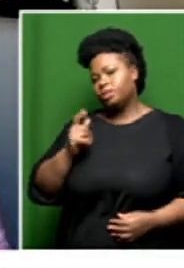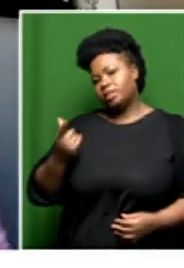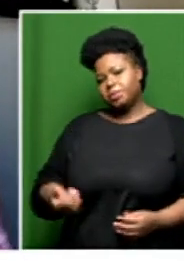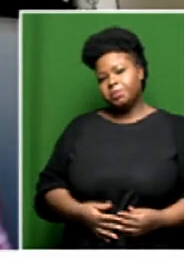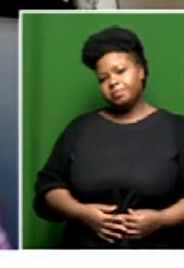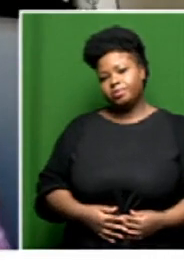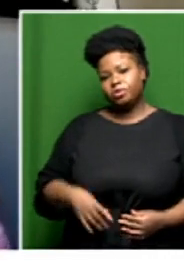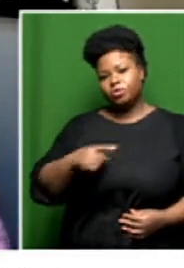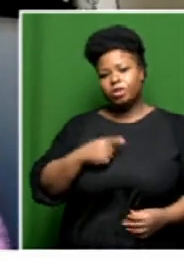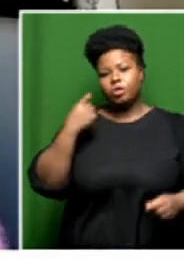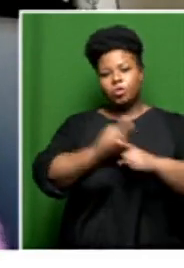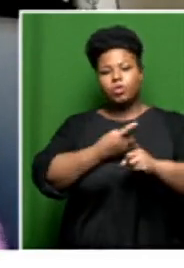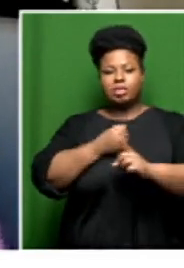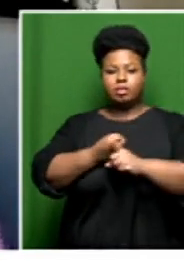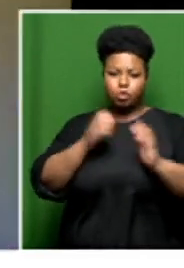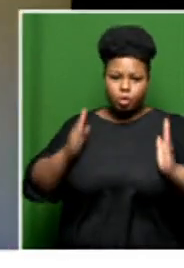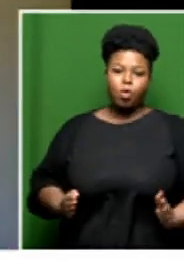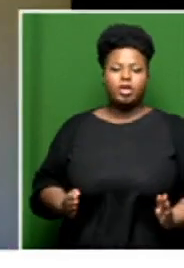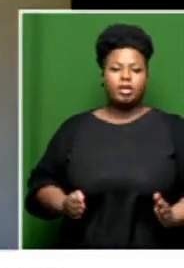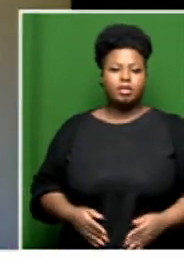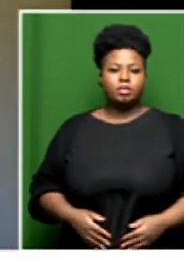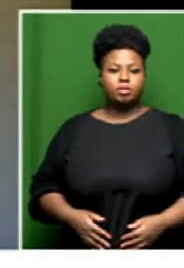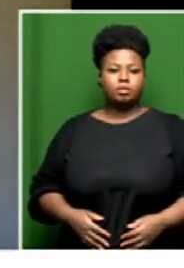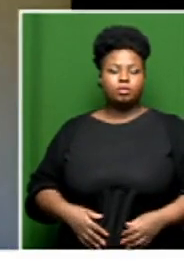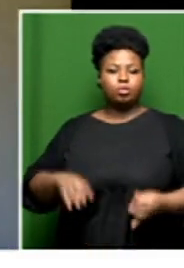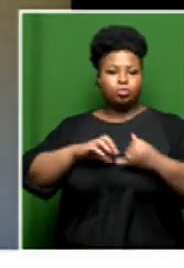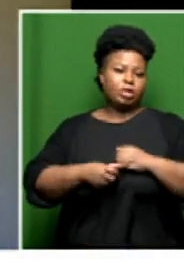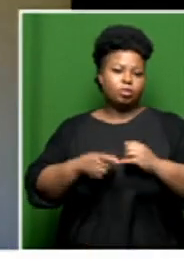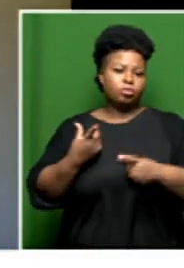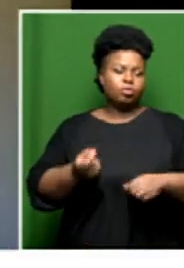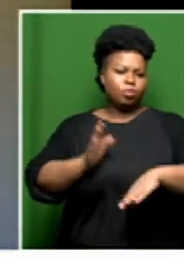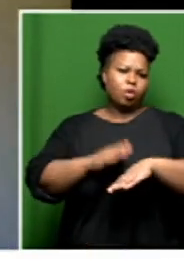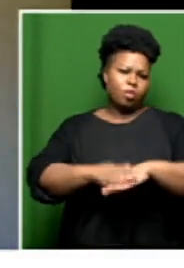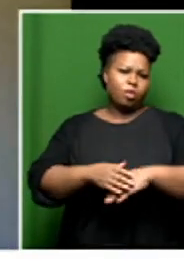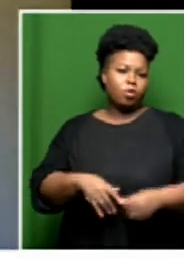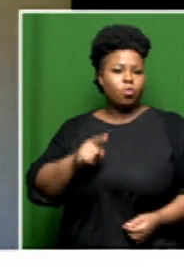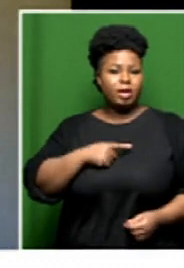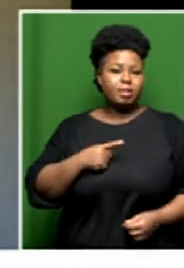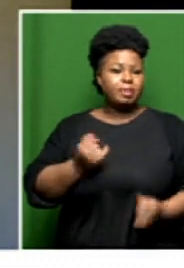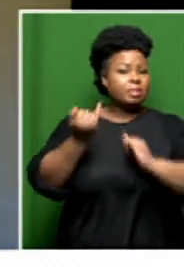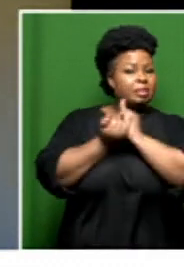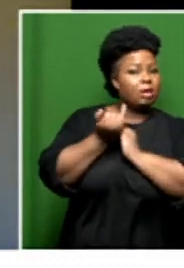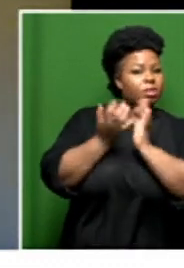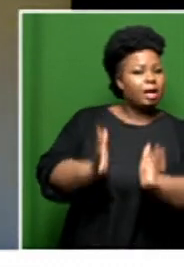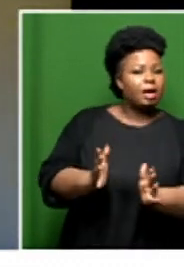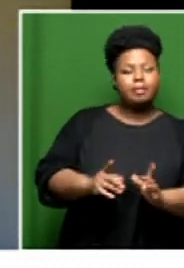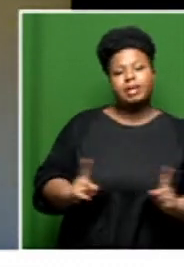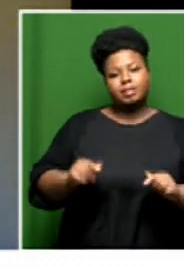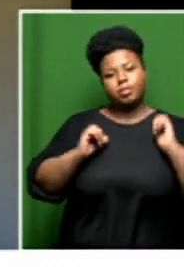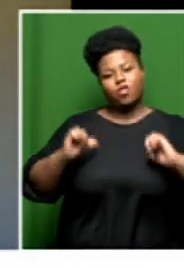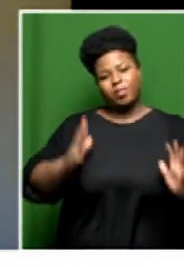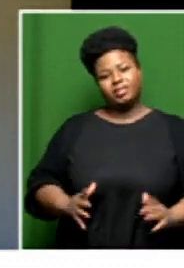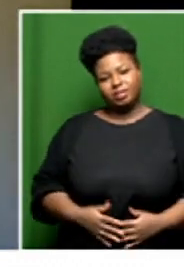does. You are constantly pushing your body to the extreme. And not just as battlers, but like as